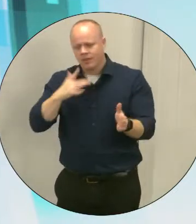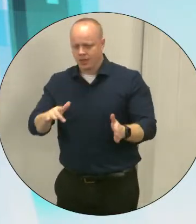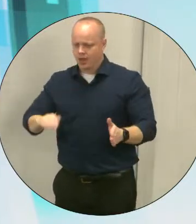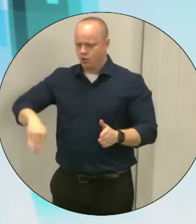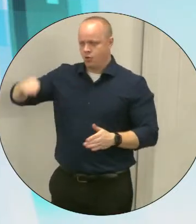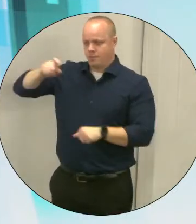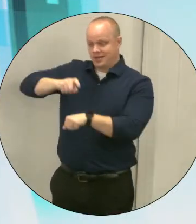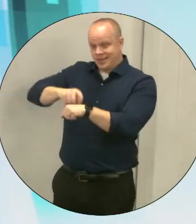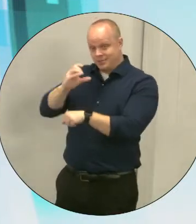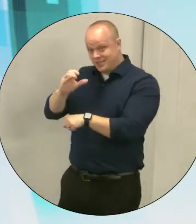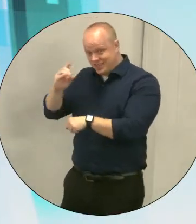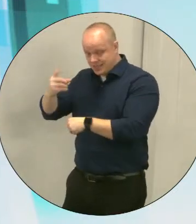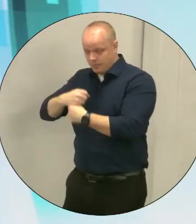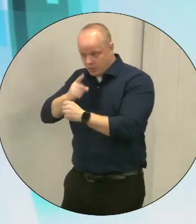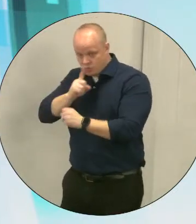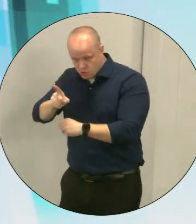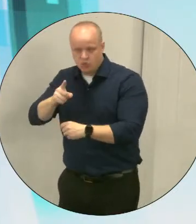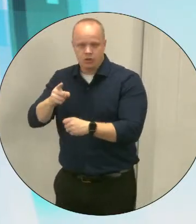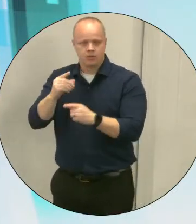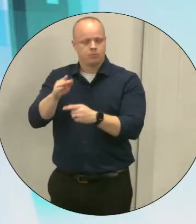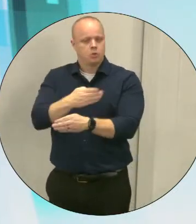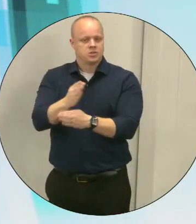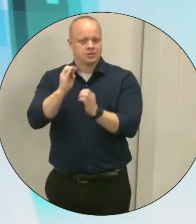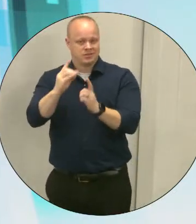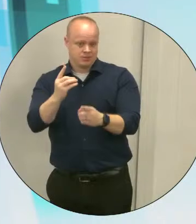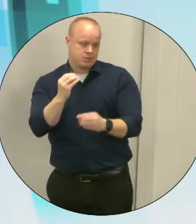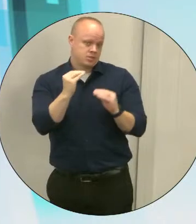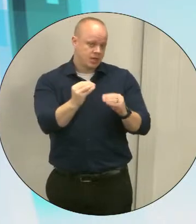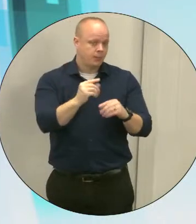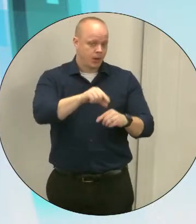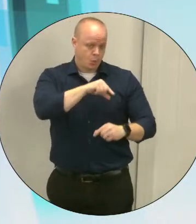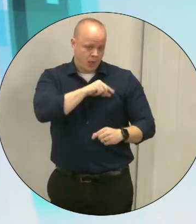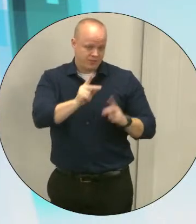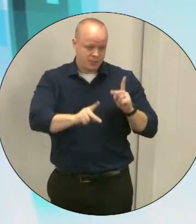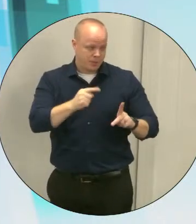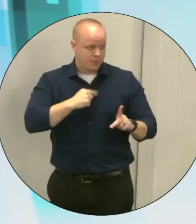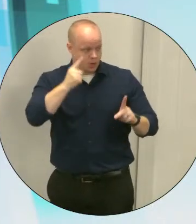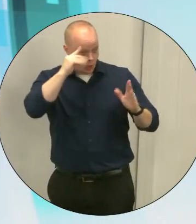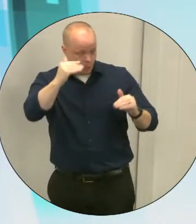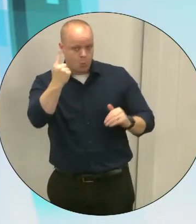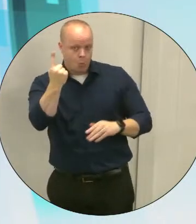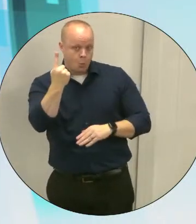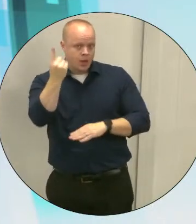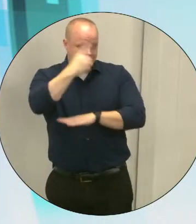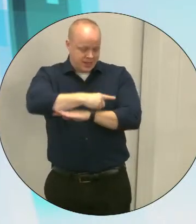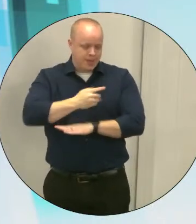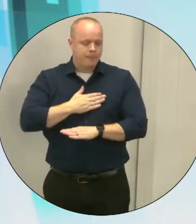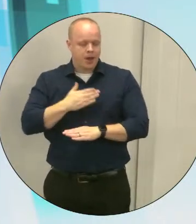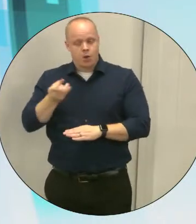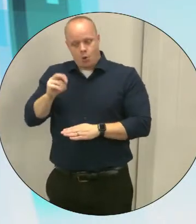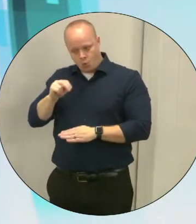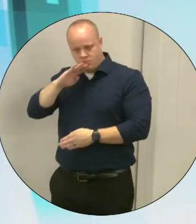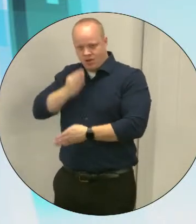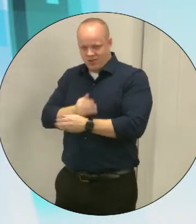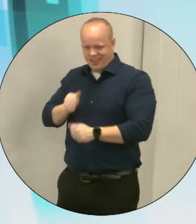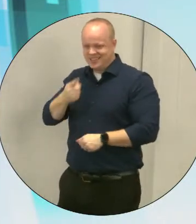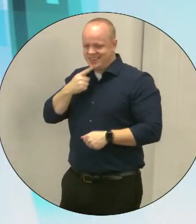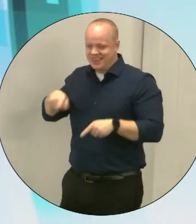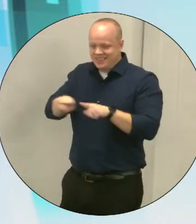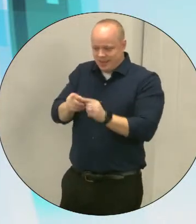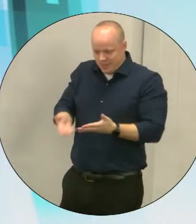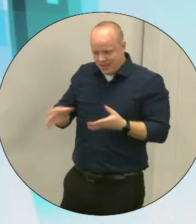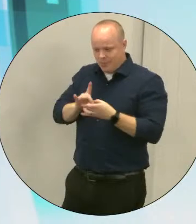where CCSD ensured music education was taught by qualified people, and I hope one day my own daughter will say the same thing about CCSD today. Thank